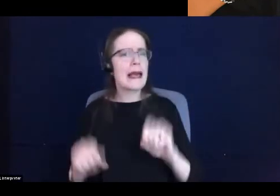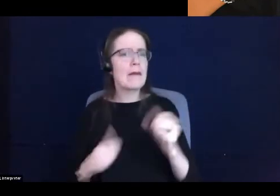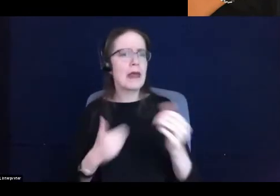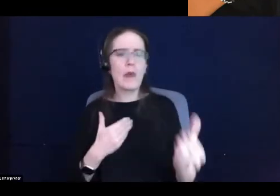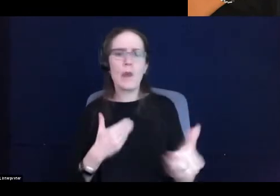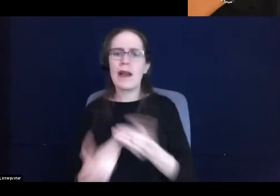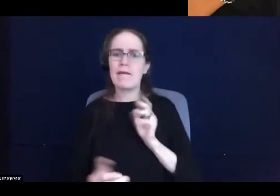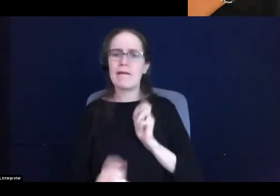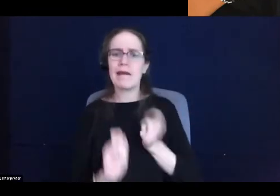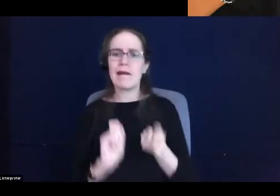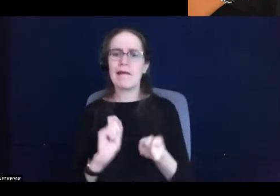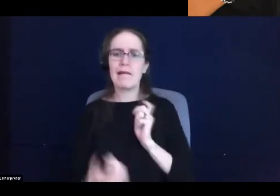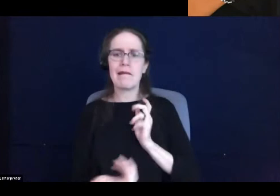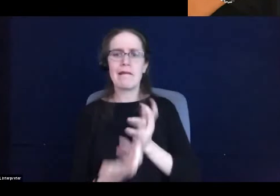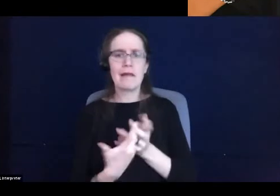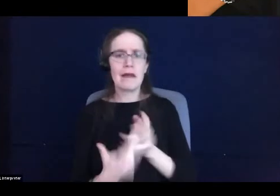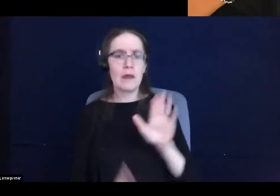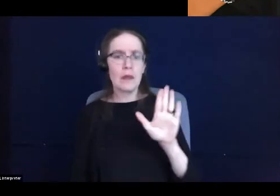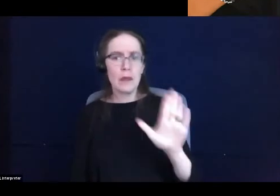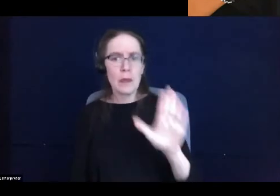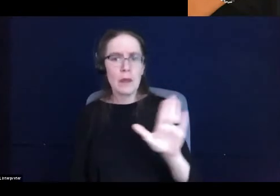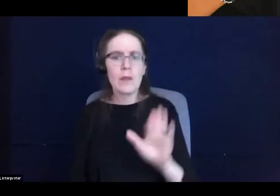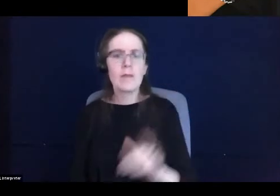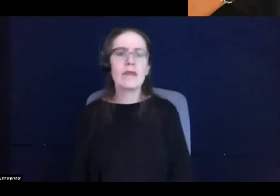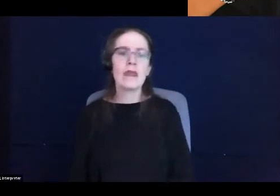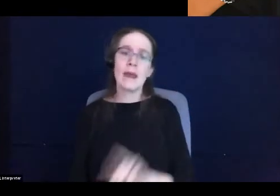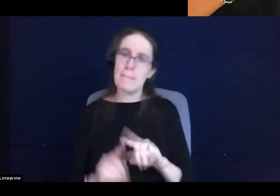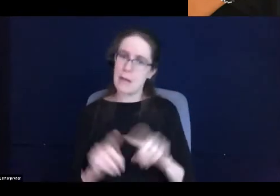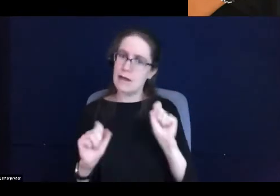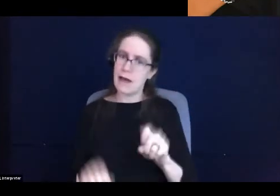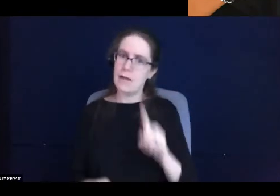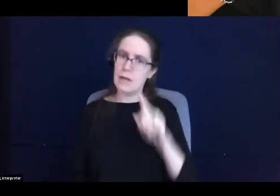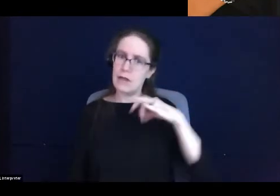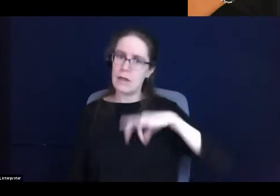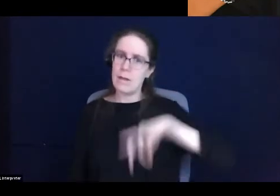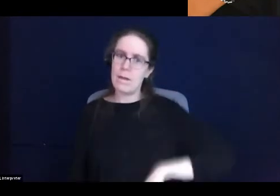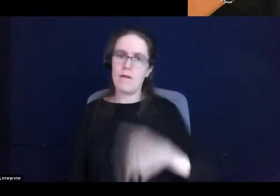you, but it can be very helpful for survivors.